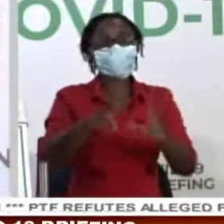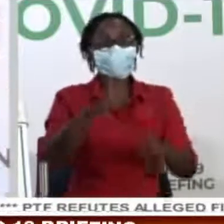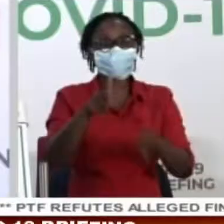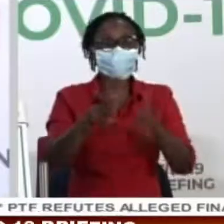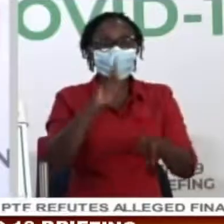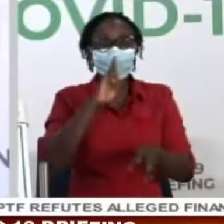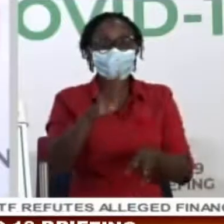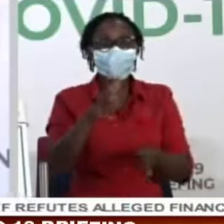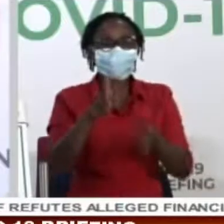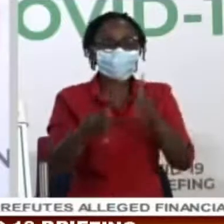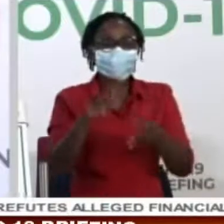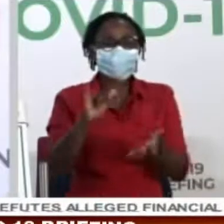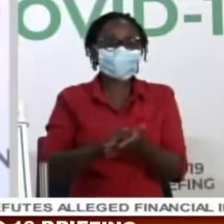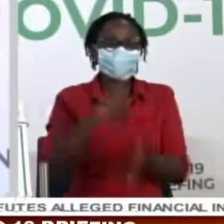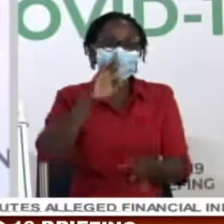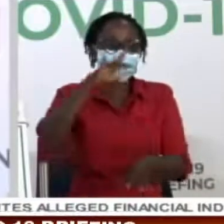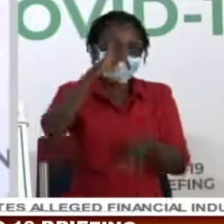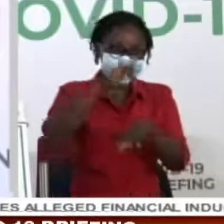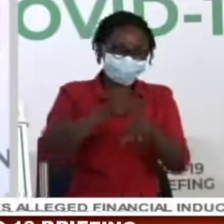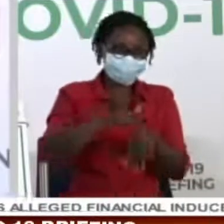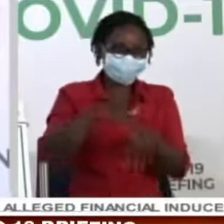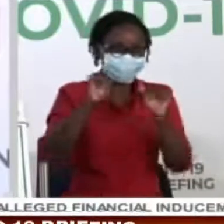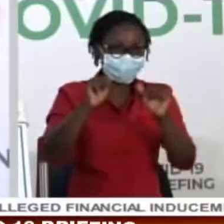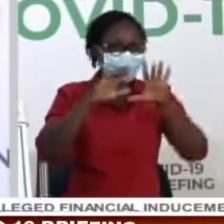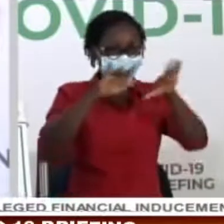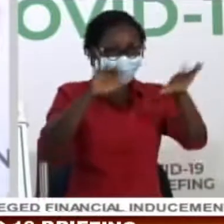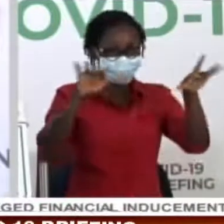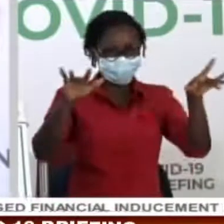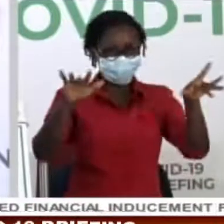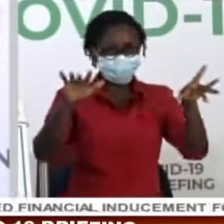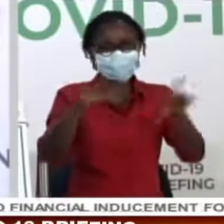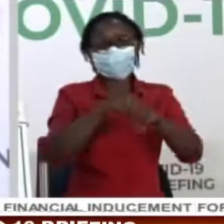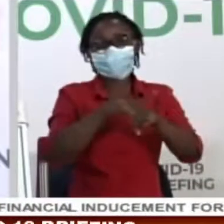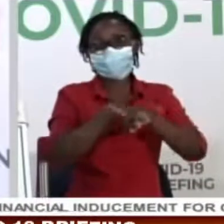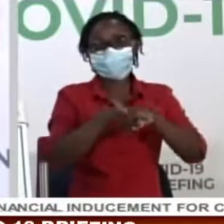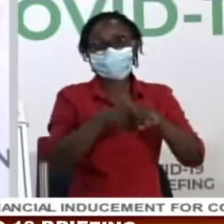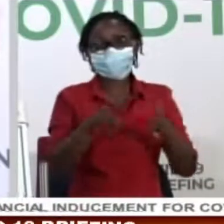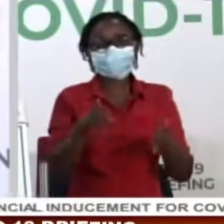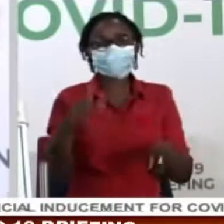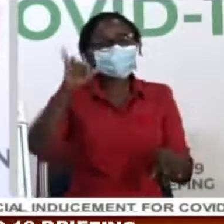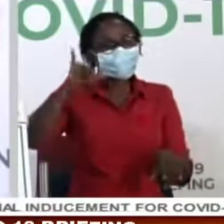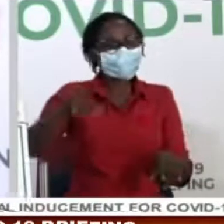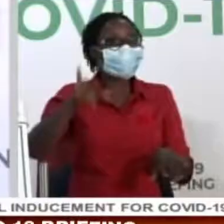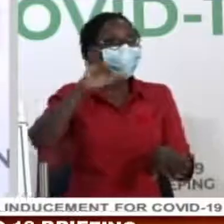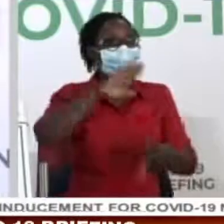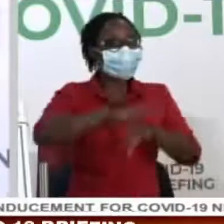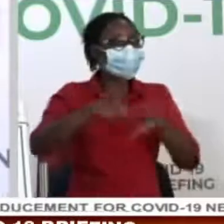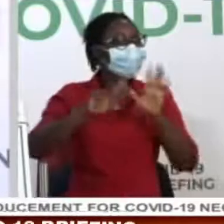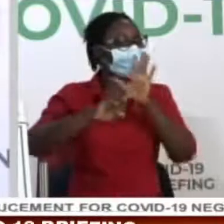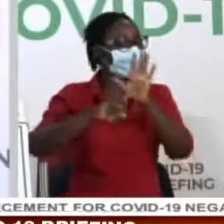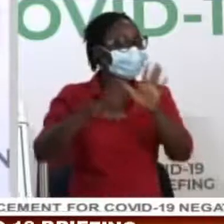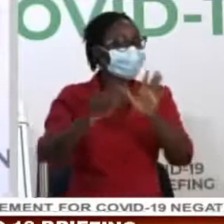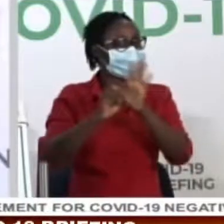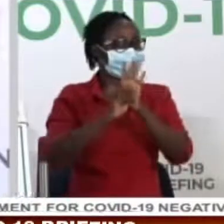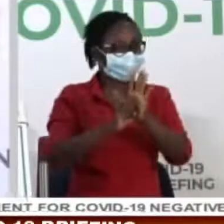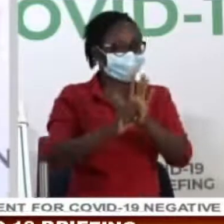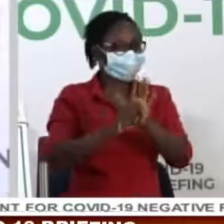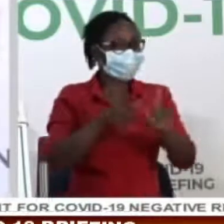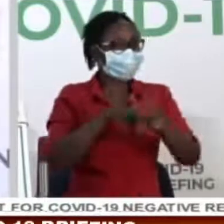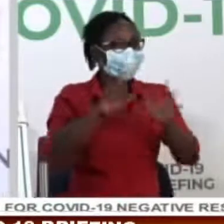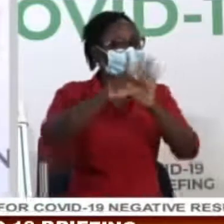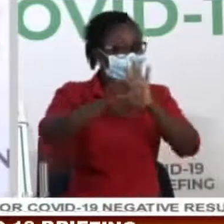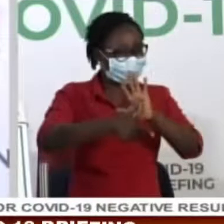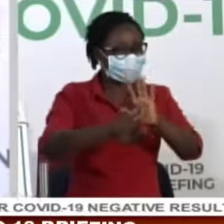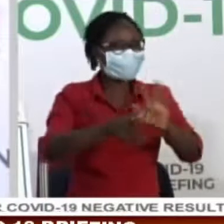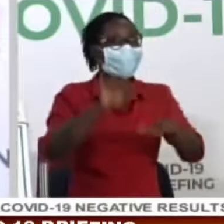still transmit, but do not have the symptom yet, but later show the symptoms. So at that stage when they are not showing